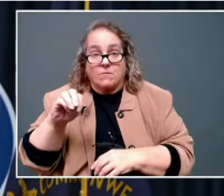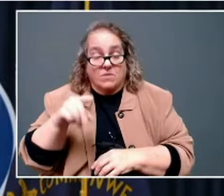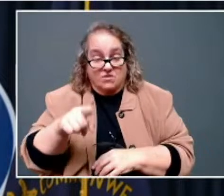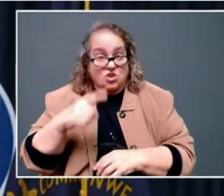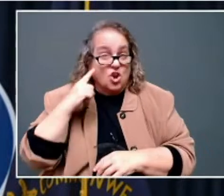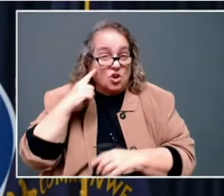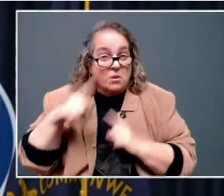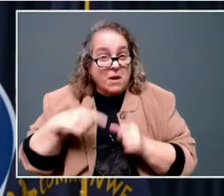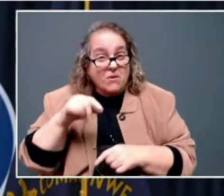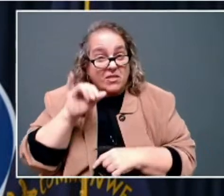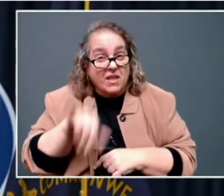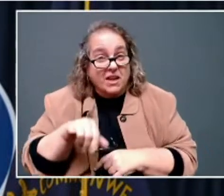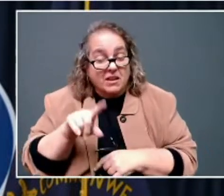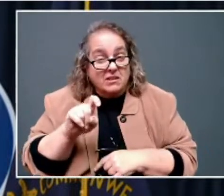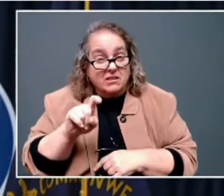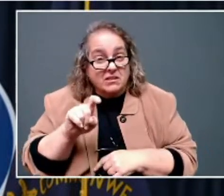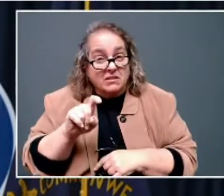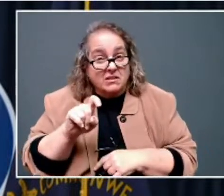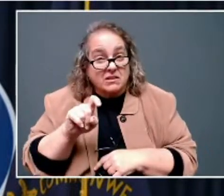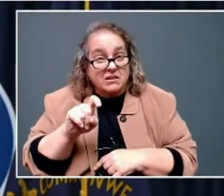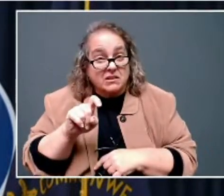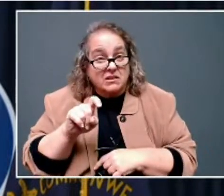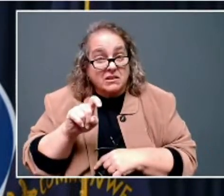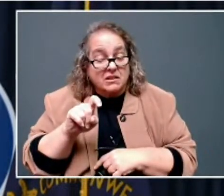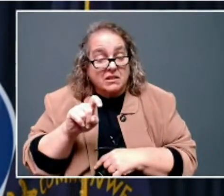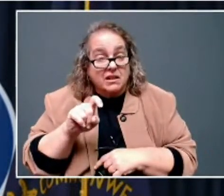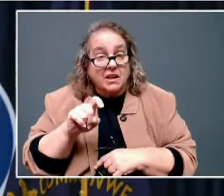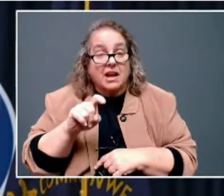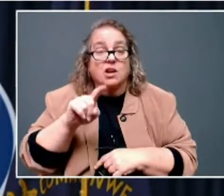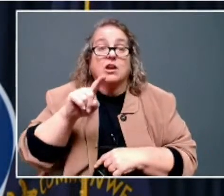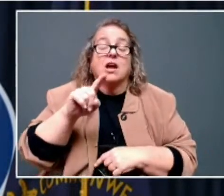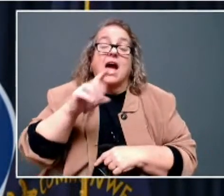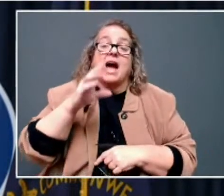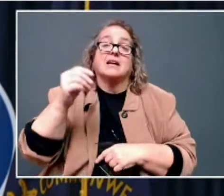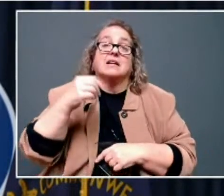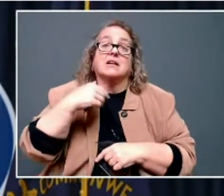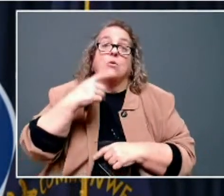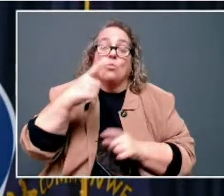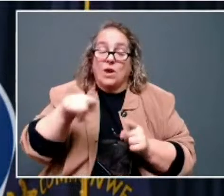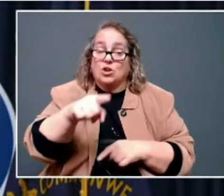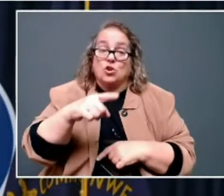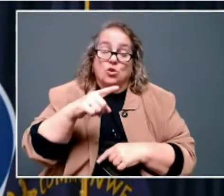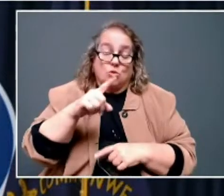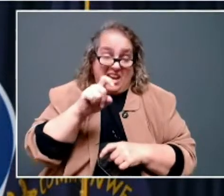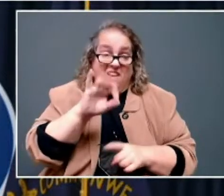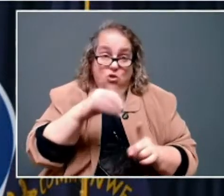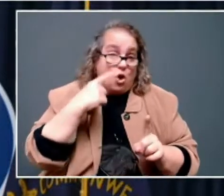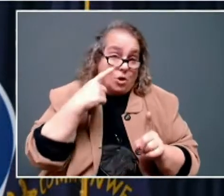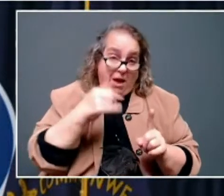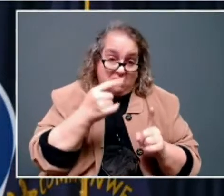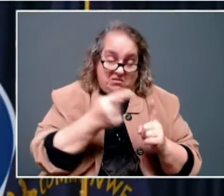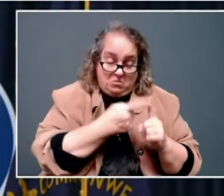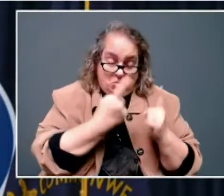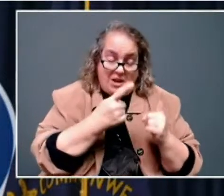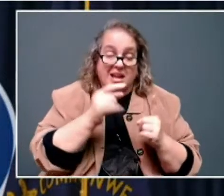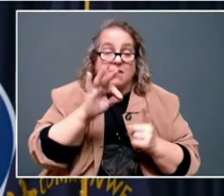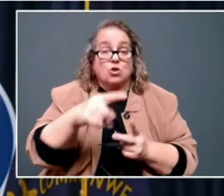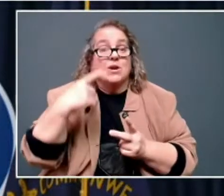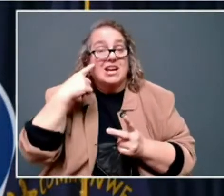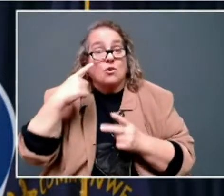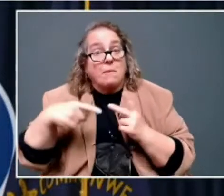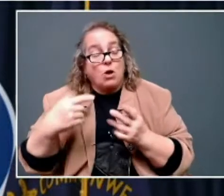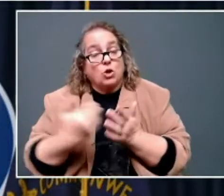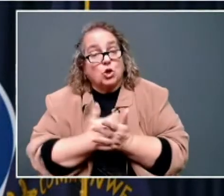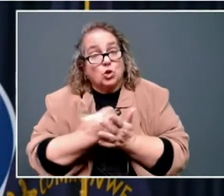And I guess my broader question is, when you hear about the emergence of new variants, potentially more potent variants, does that change